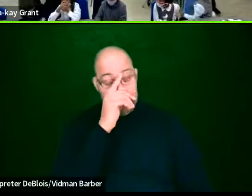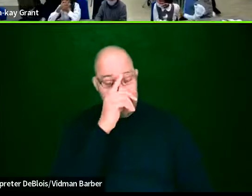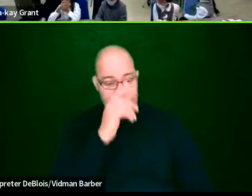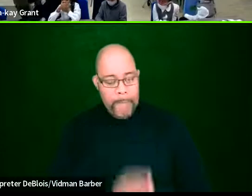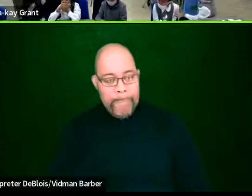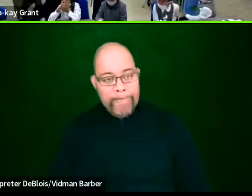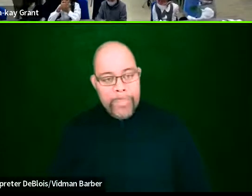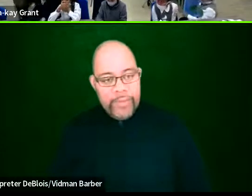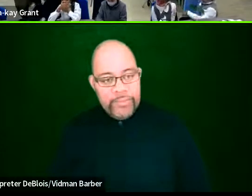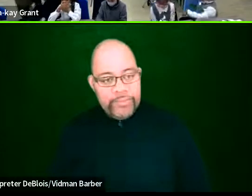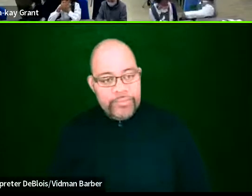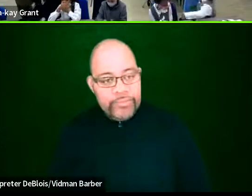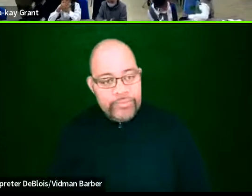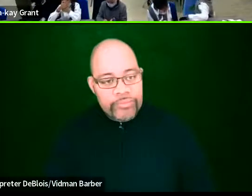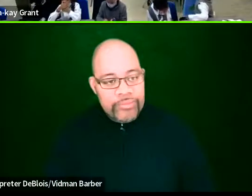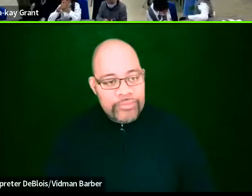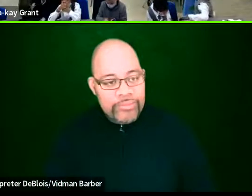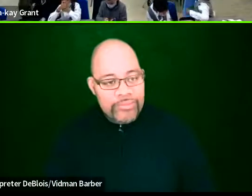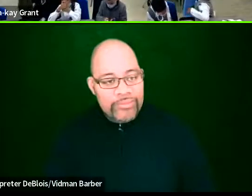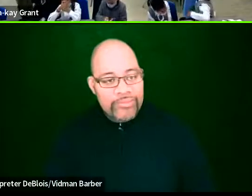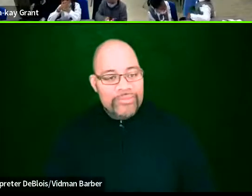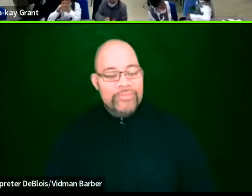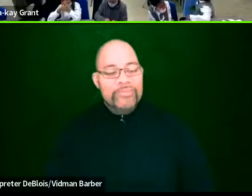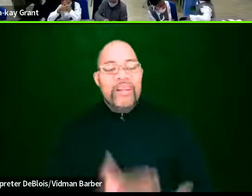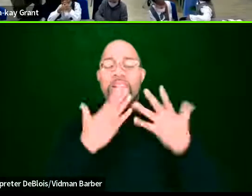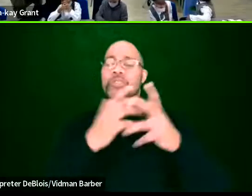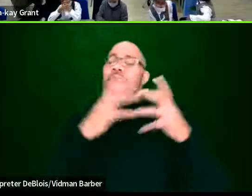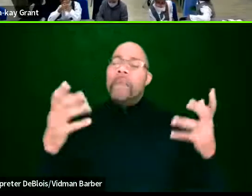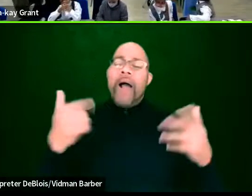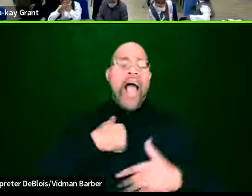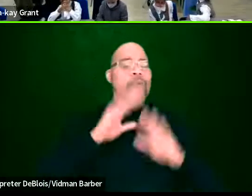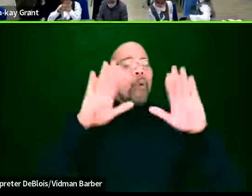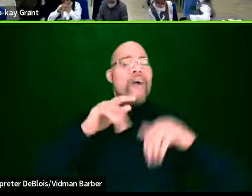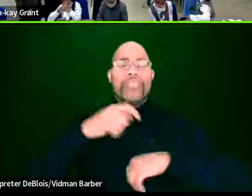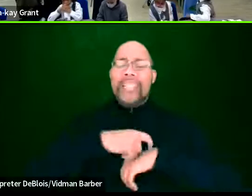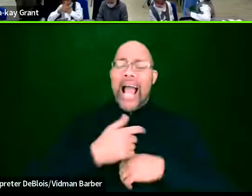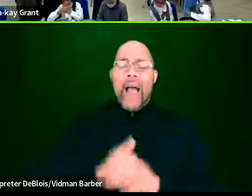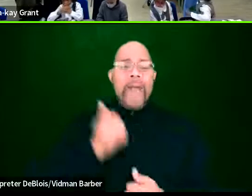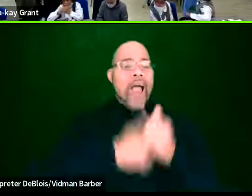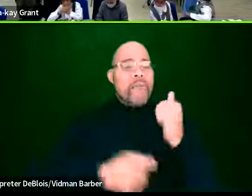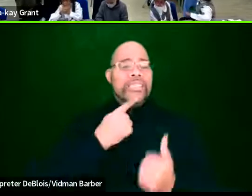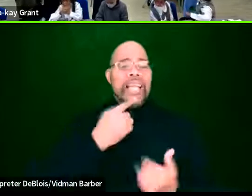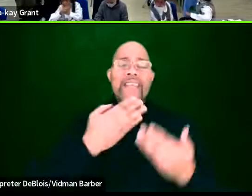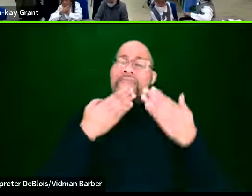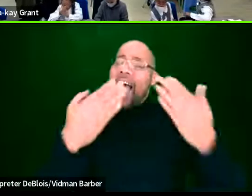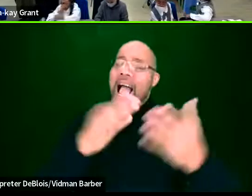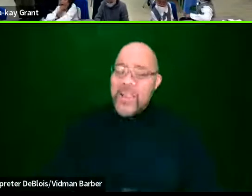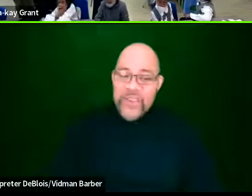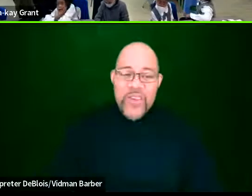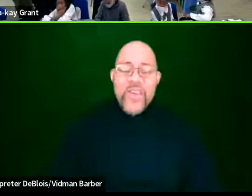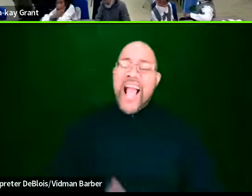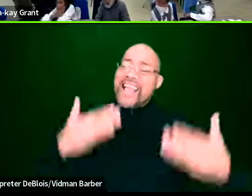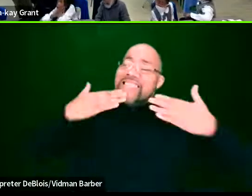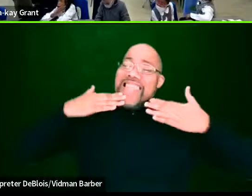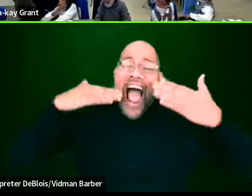I just want to thank you so much. We had a great time. Say thank you.